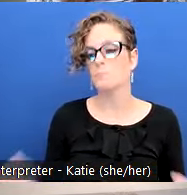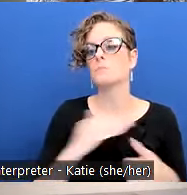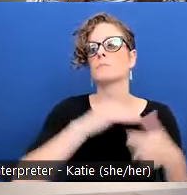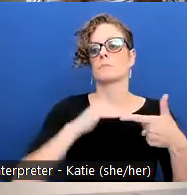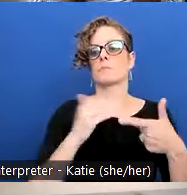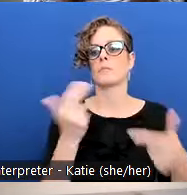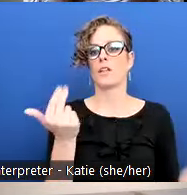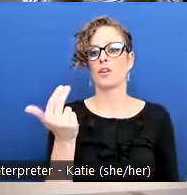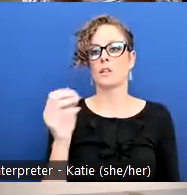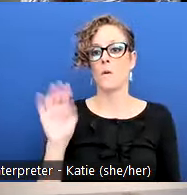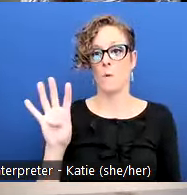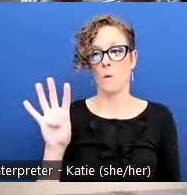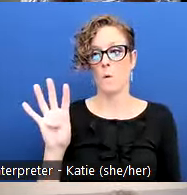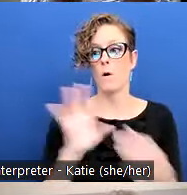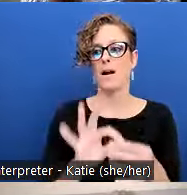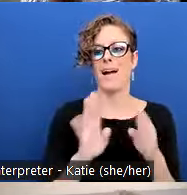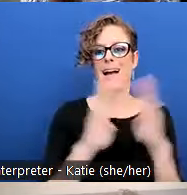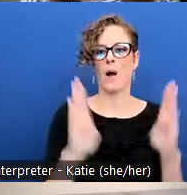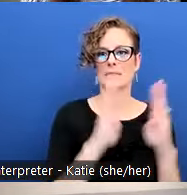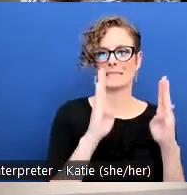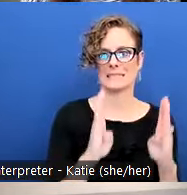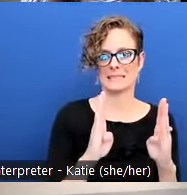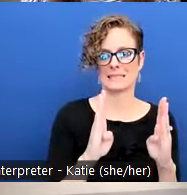is related to housing and